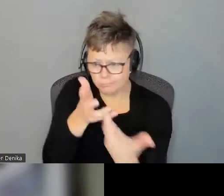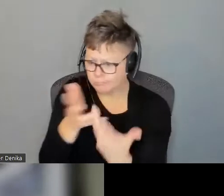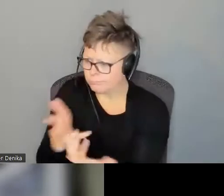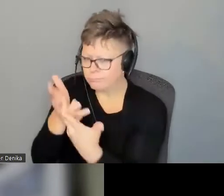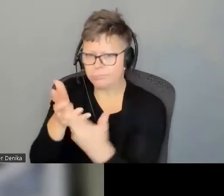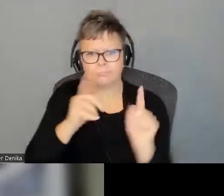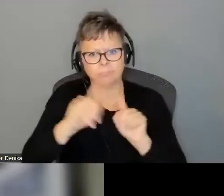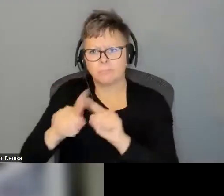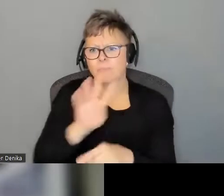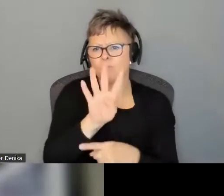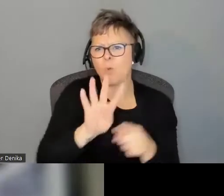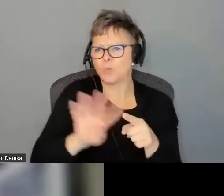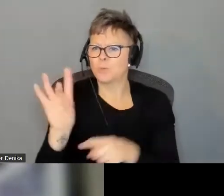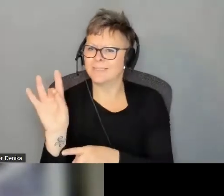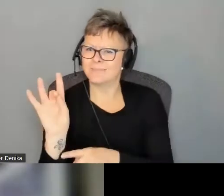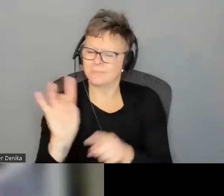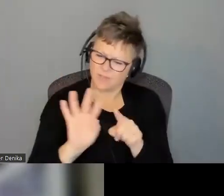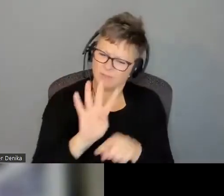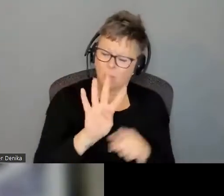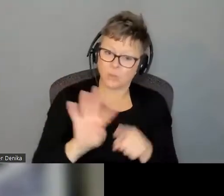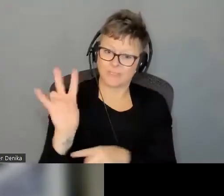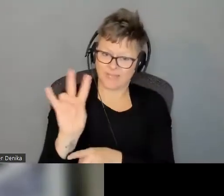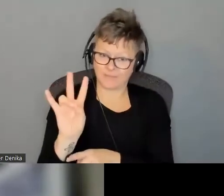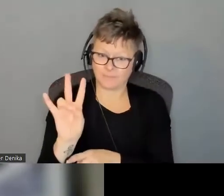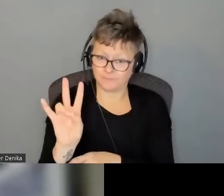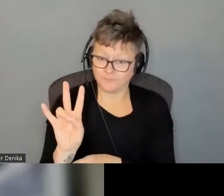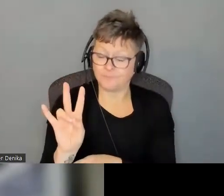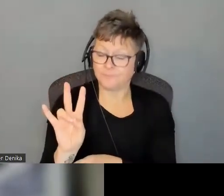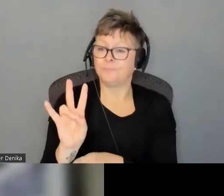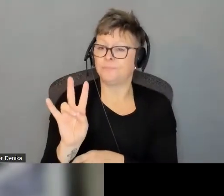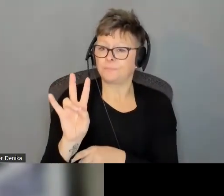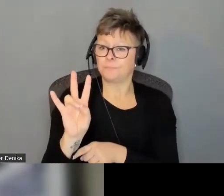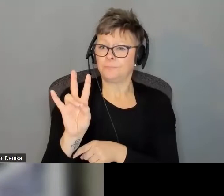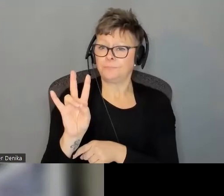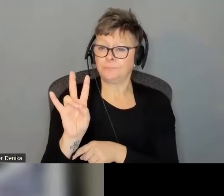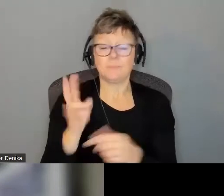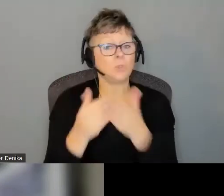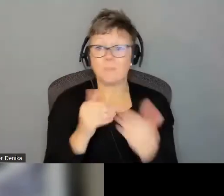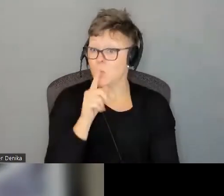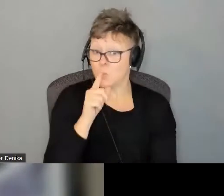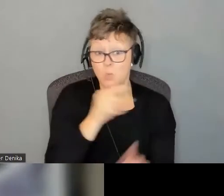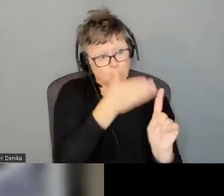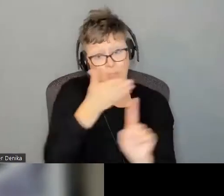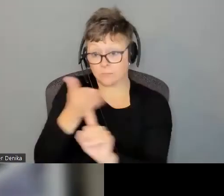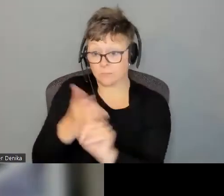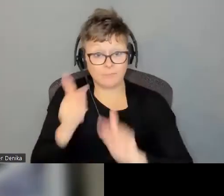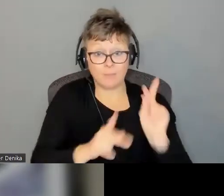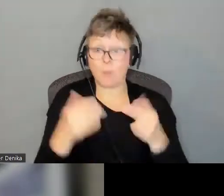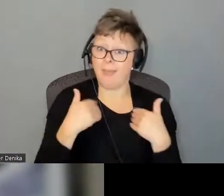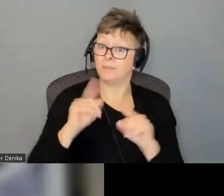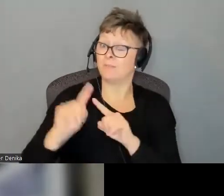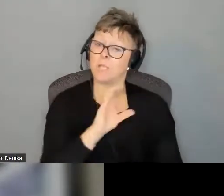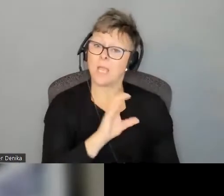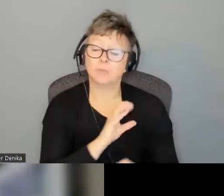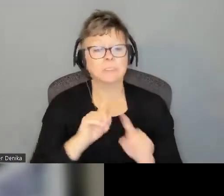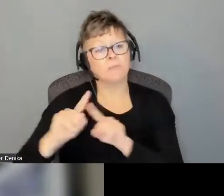7. It's the things that we're outside of everyone, no matter who, they have traits in their personality or their behaviors that make